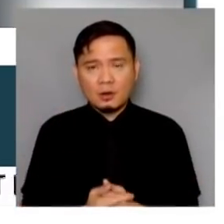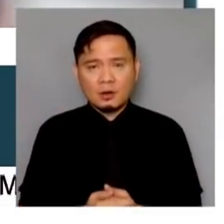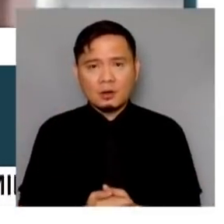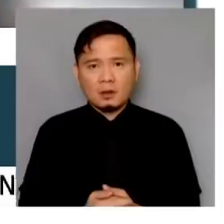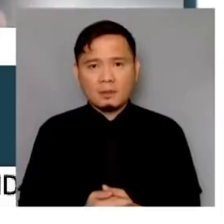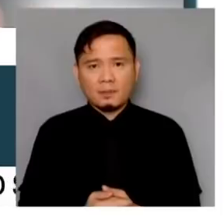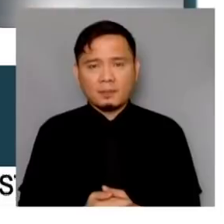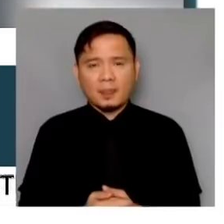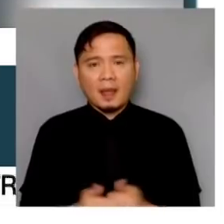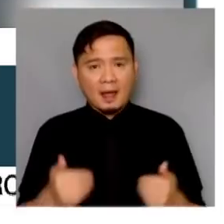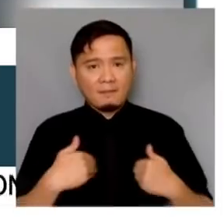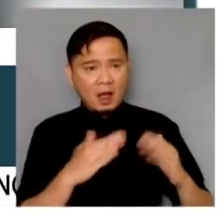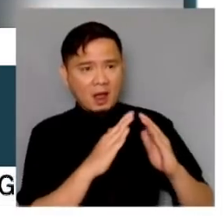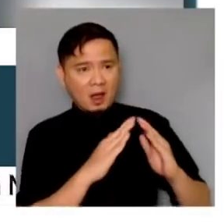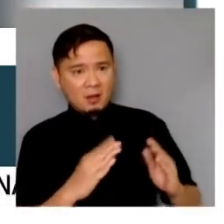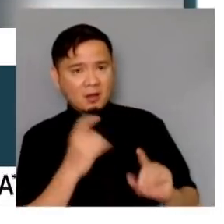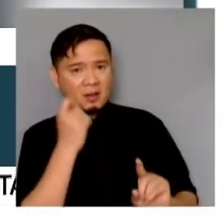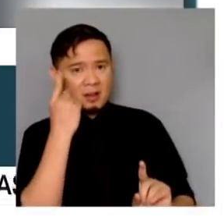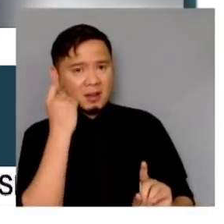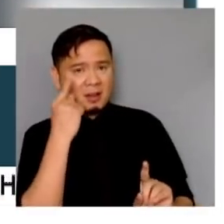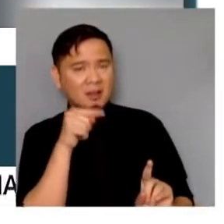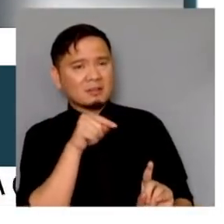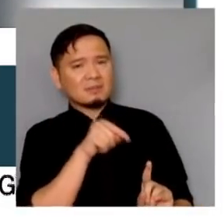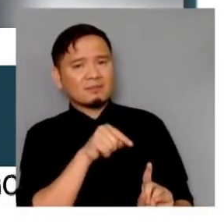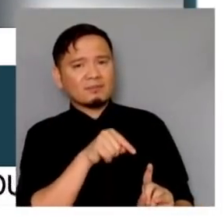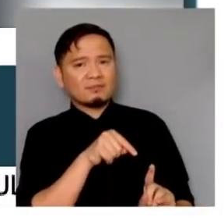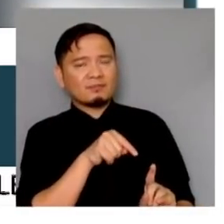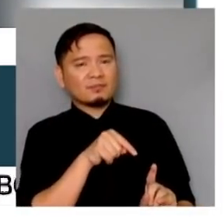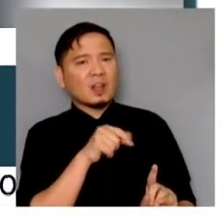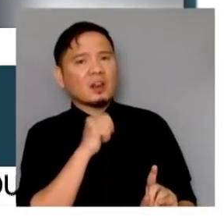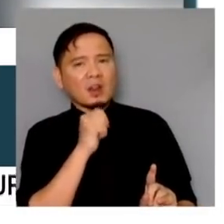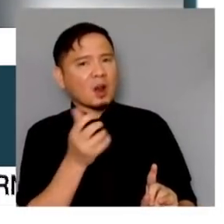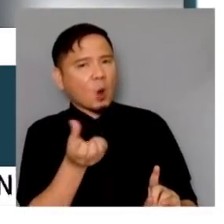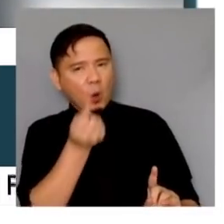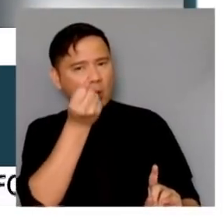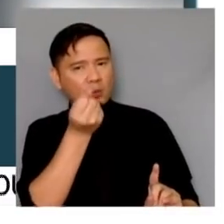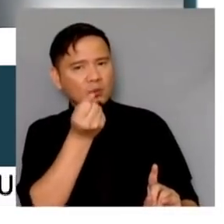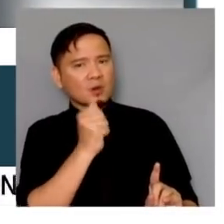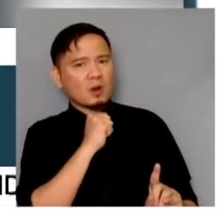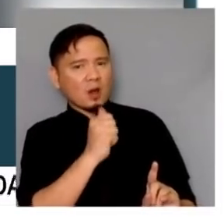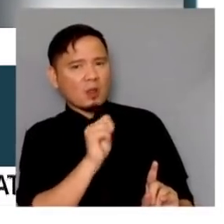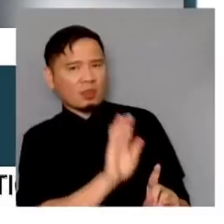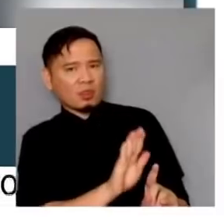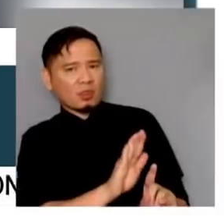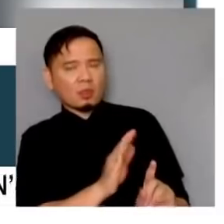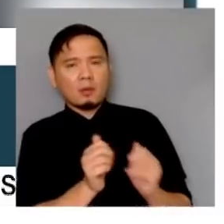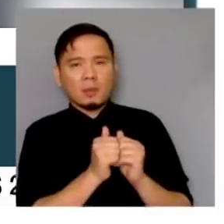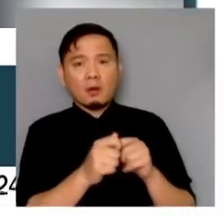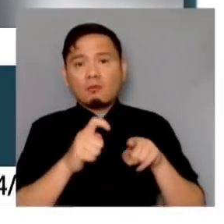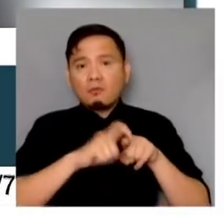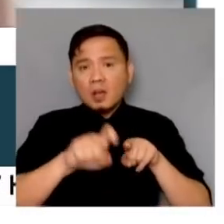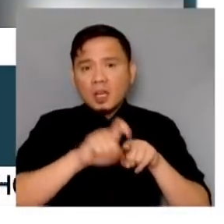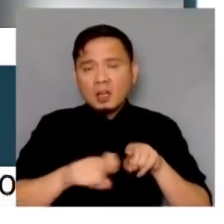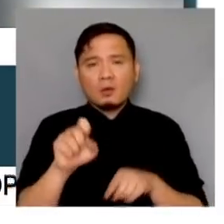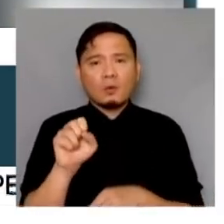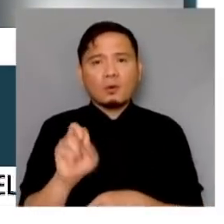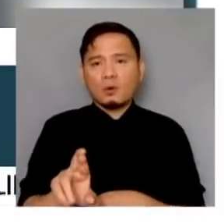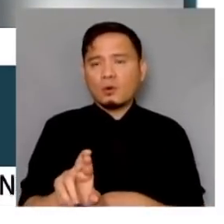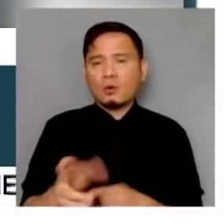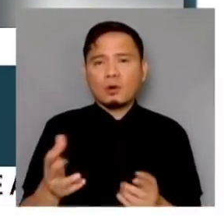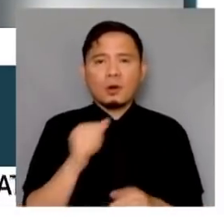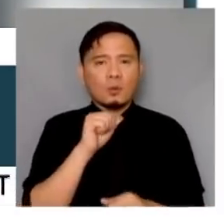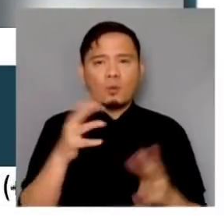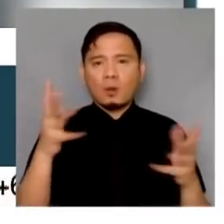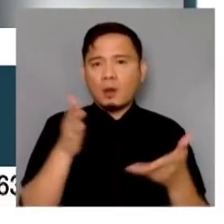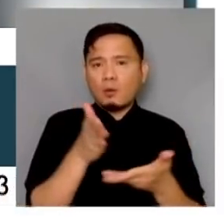mayroong tinitirhan pero hindi nila pag-aari, di ba? They're renting or they don't have rights to